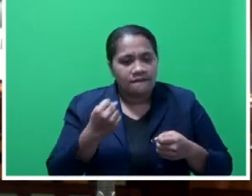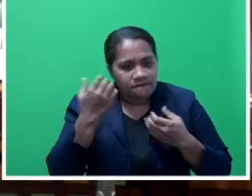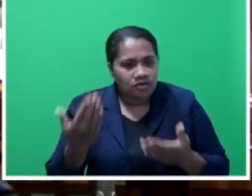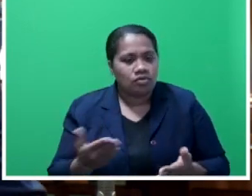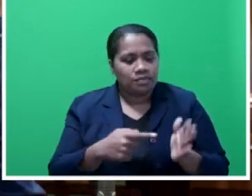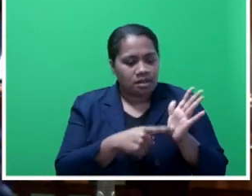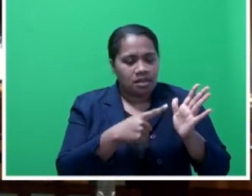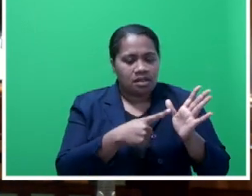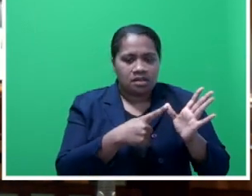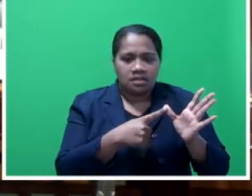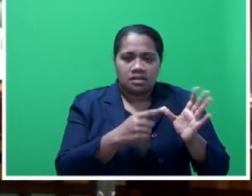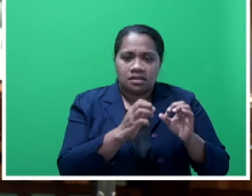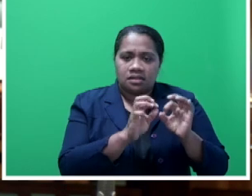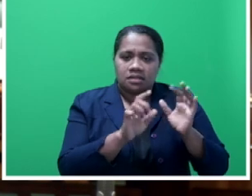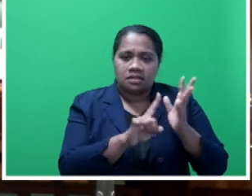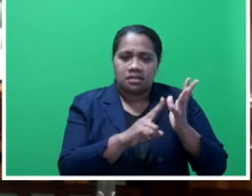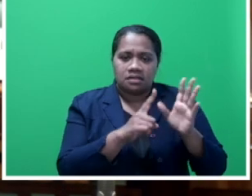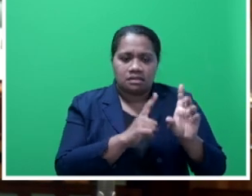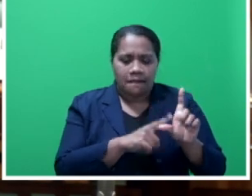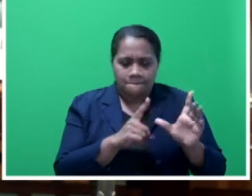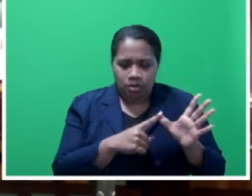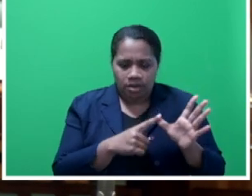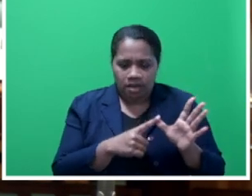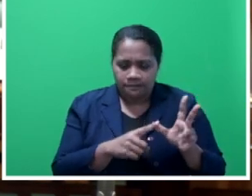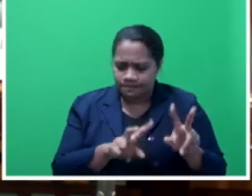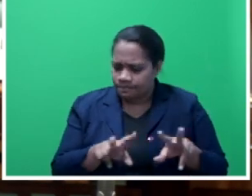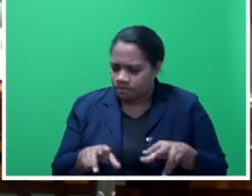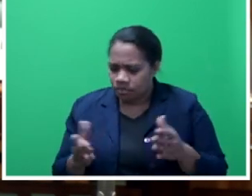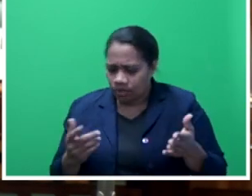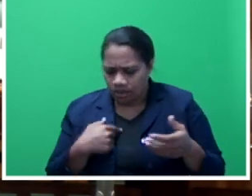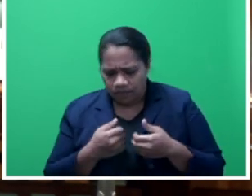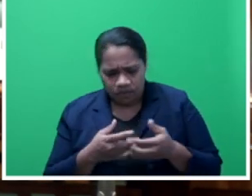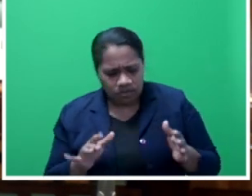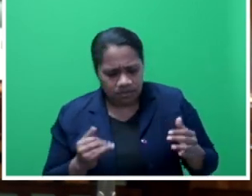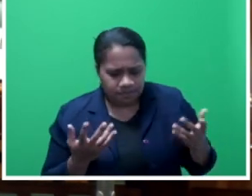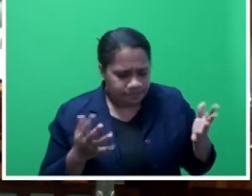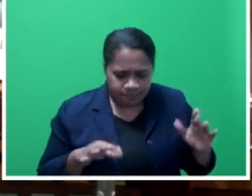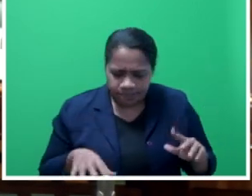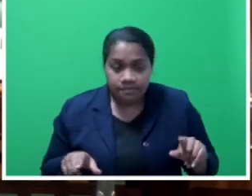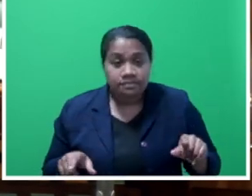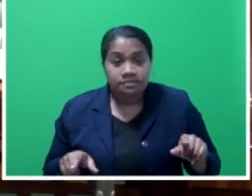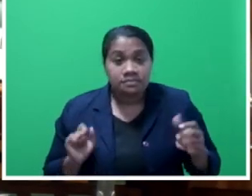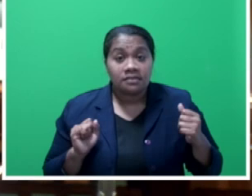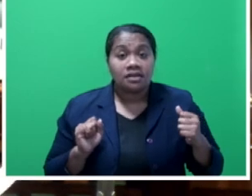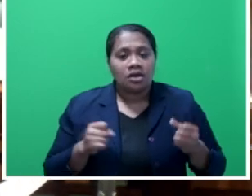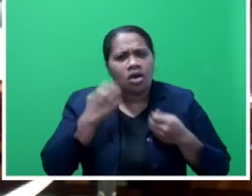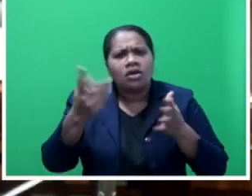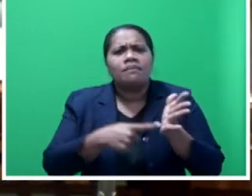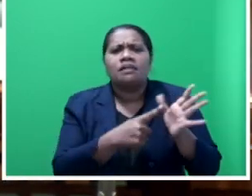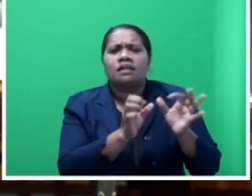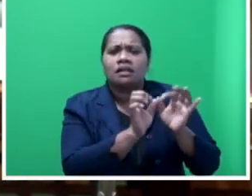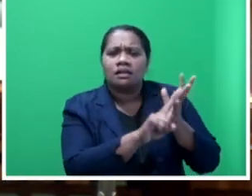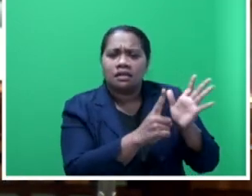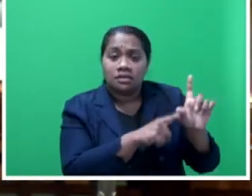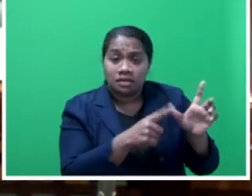here. Oh, where is it? I've lost it. Honorable Tambuya saying, Mr. Speaker,